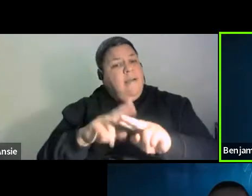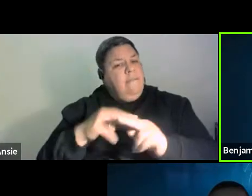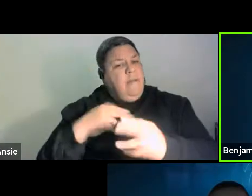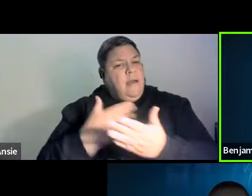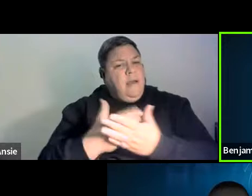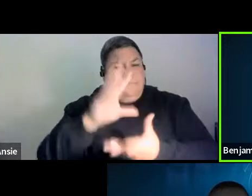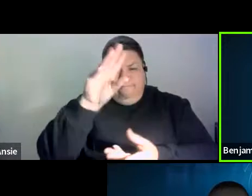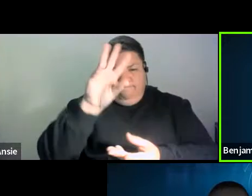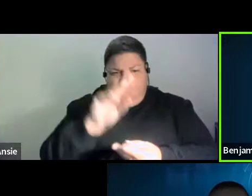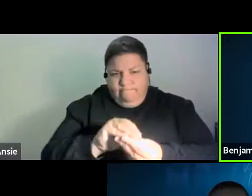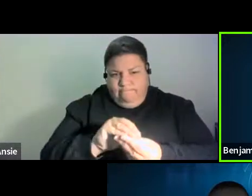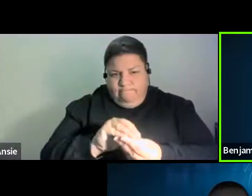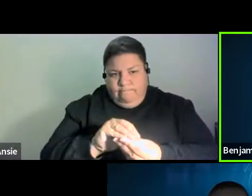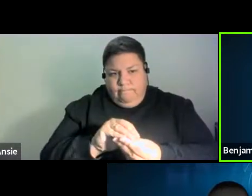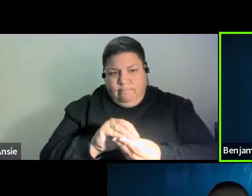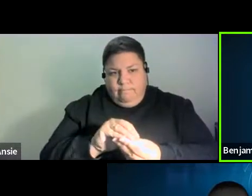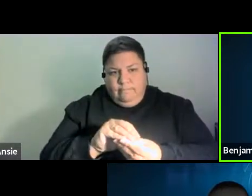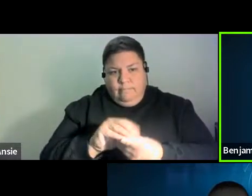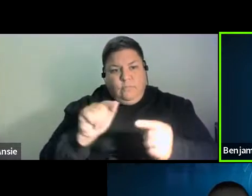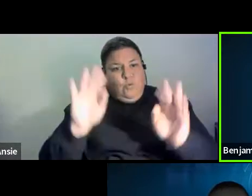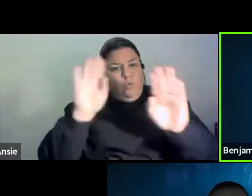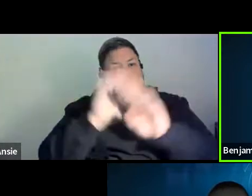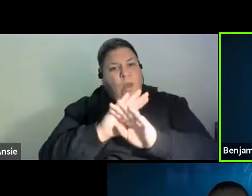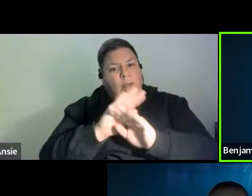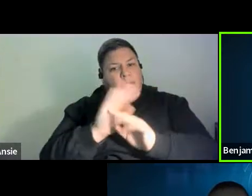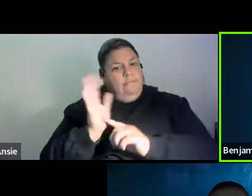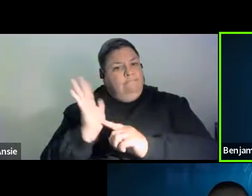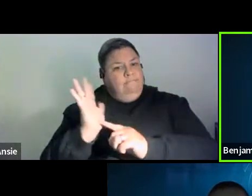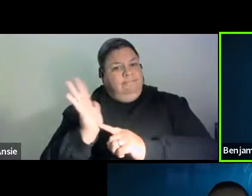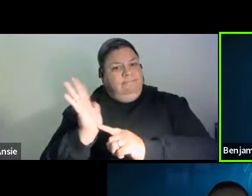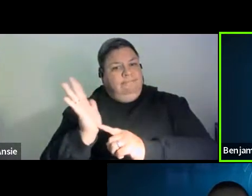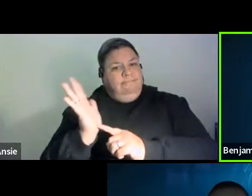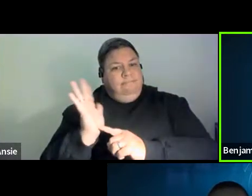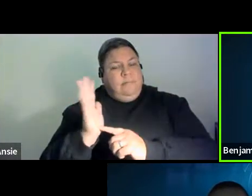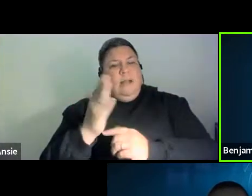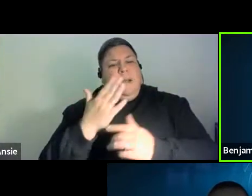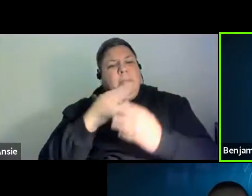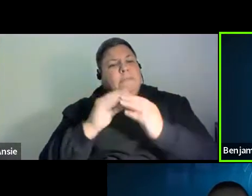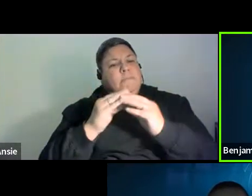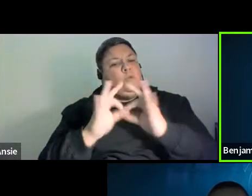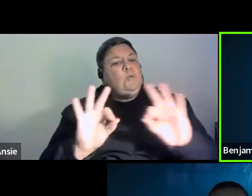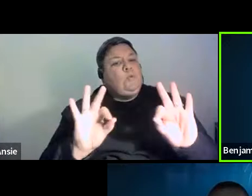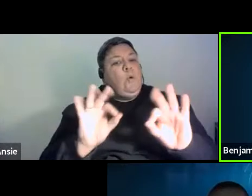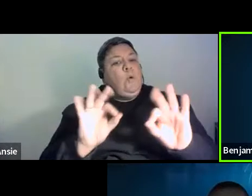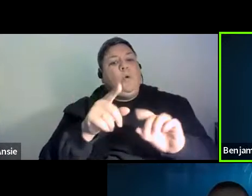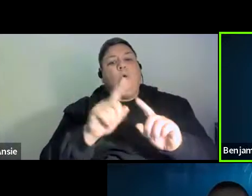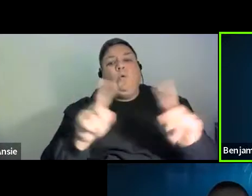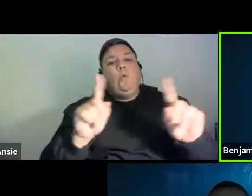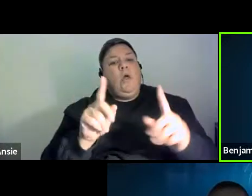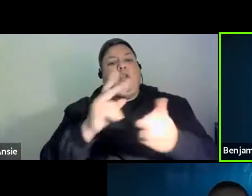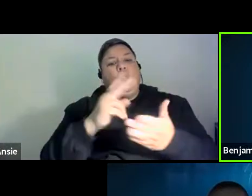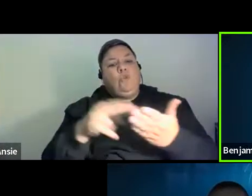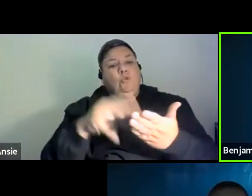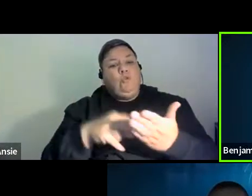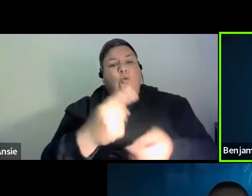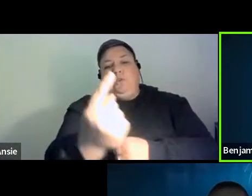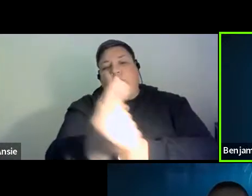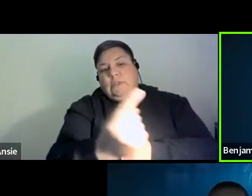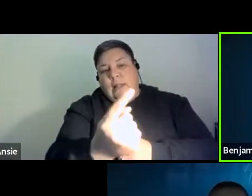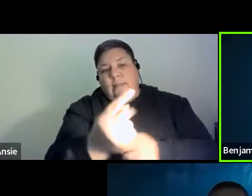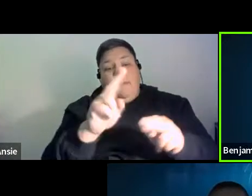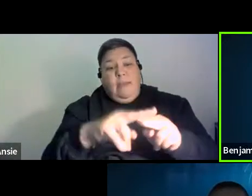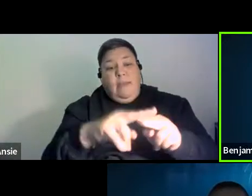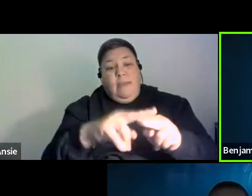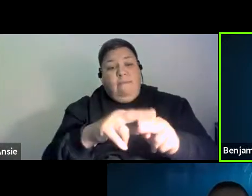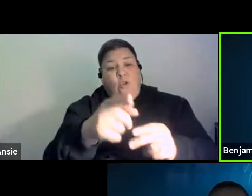summarize this evening session, please ensure that you do not register yourself, if you are a tax